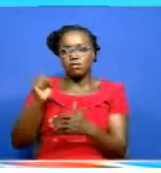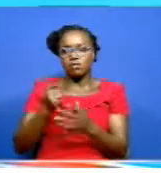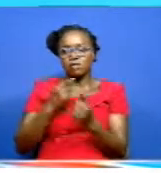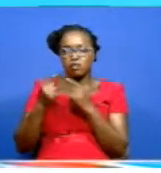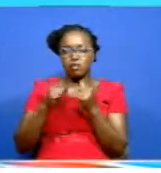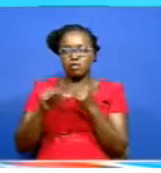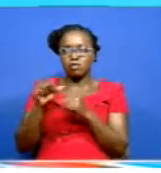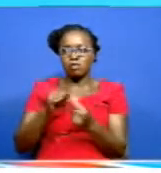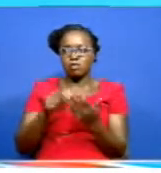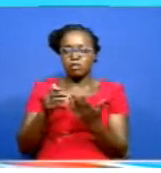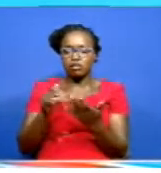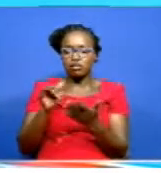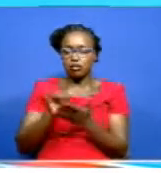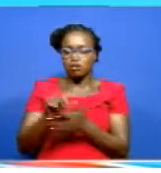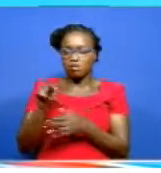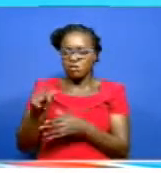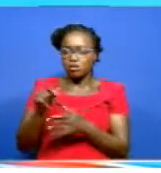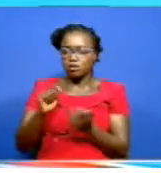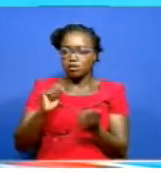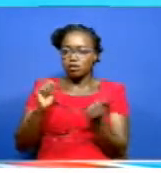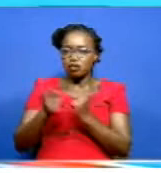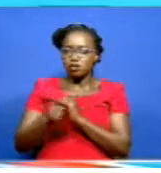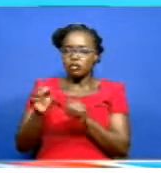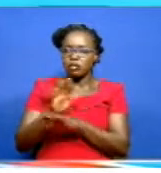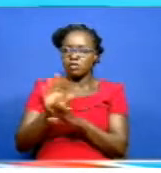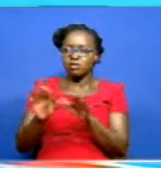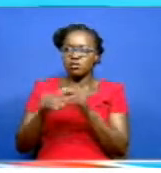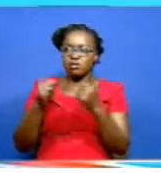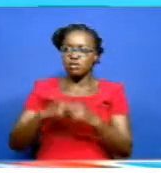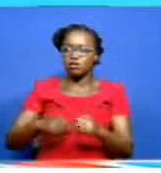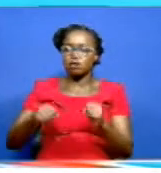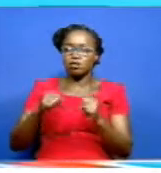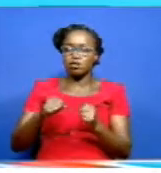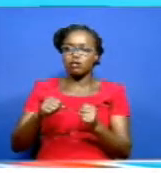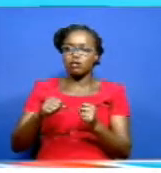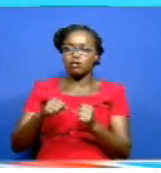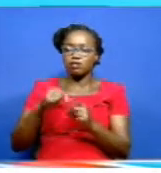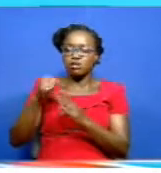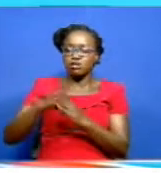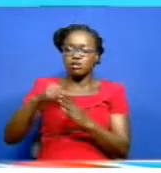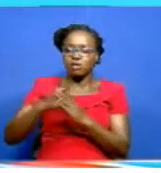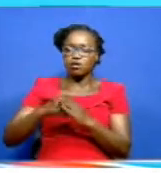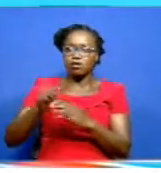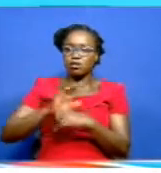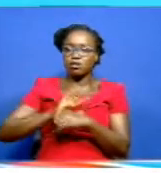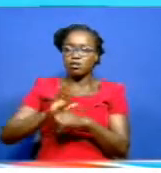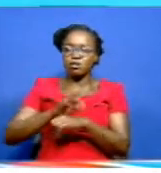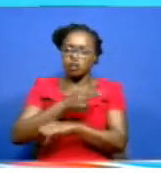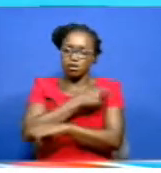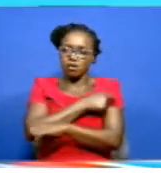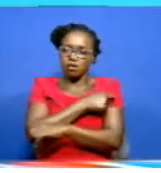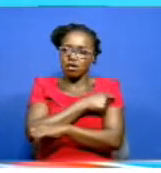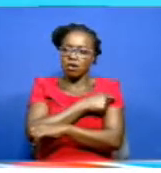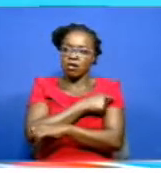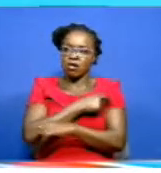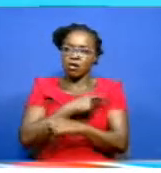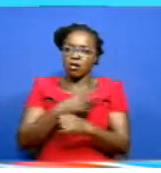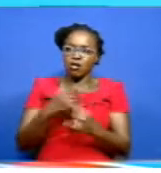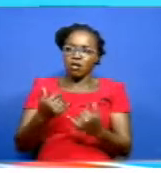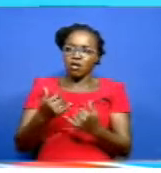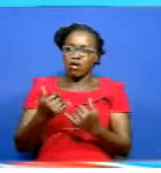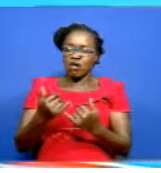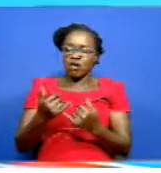that this is a game changer and now at least we are able to far much fight COVID-19 vaccine now that we have the